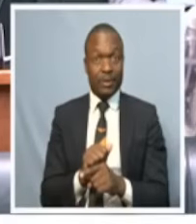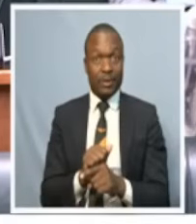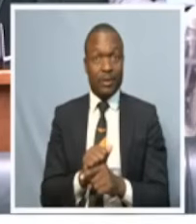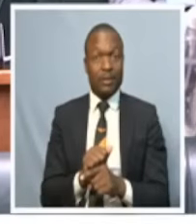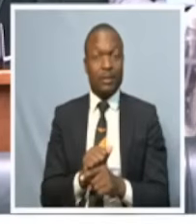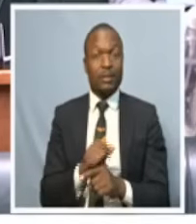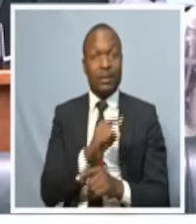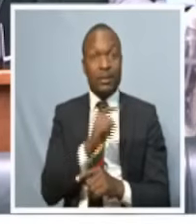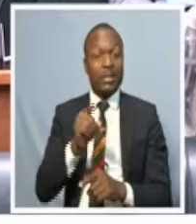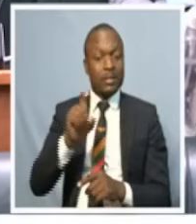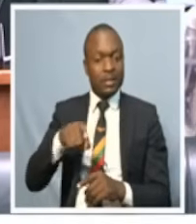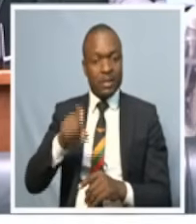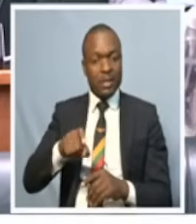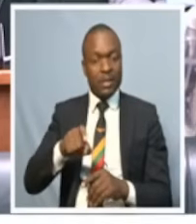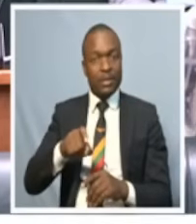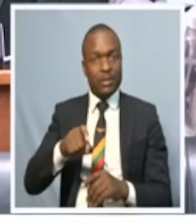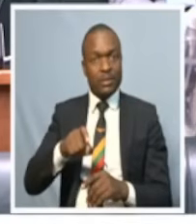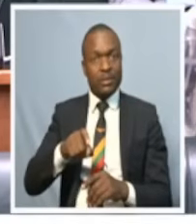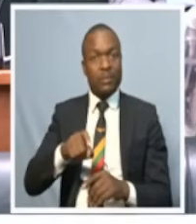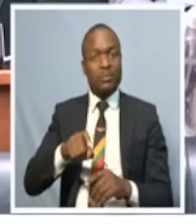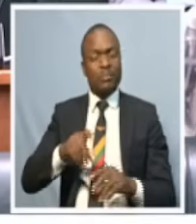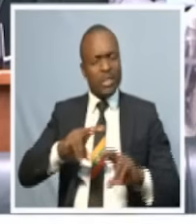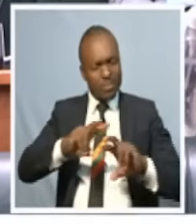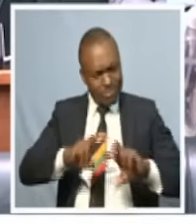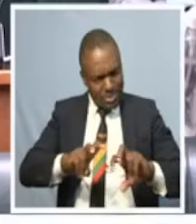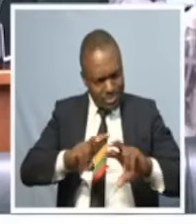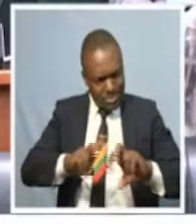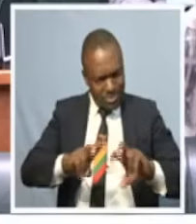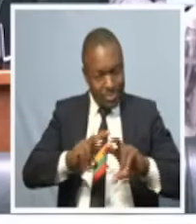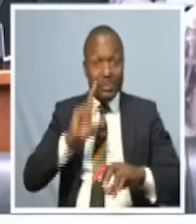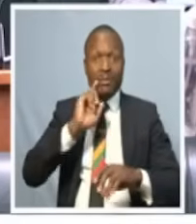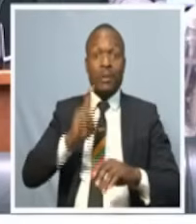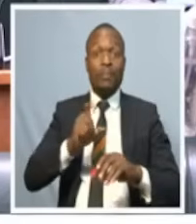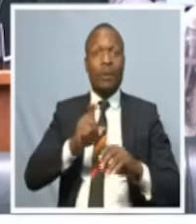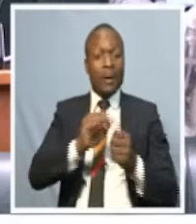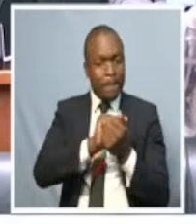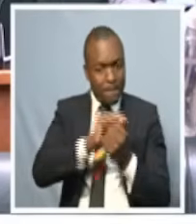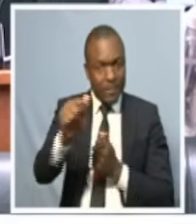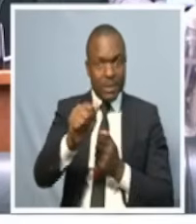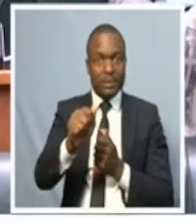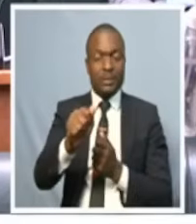further scrutiny. They have to pass medical tests.